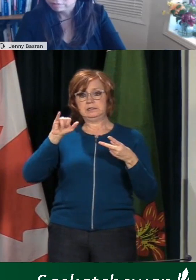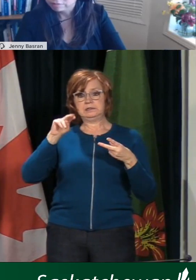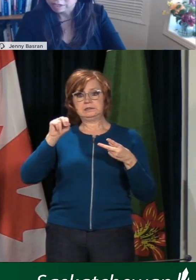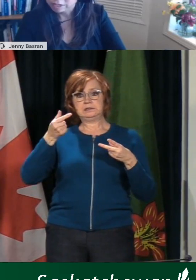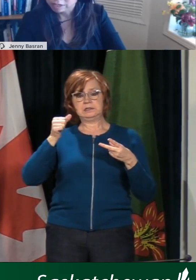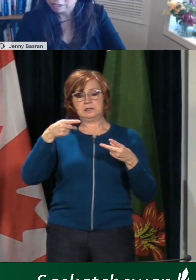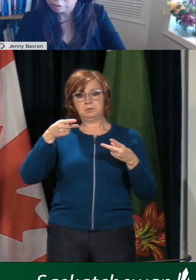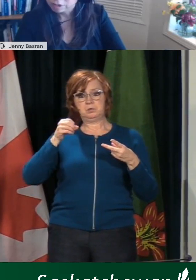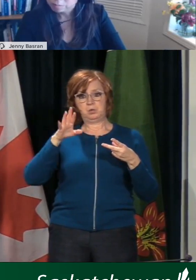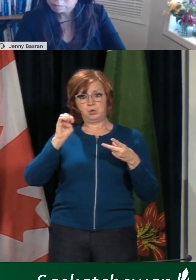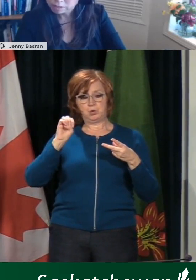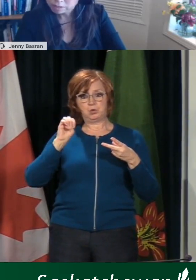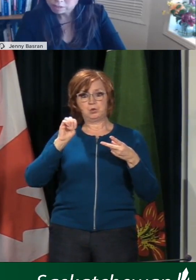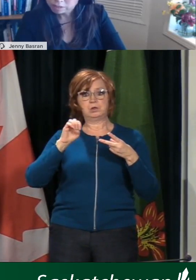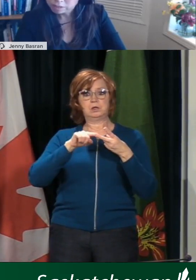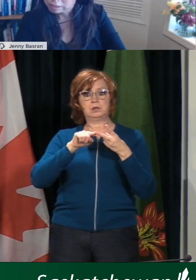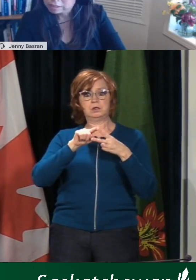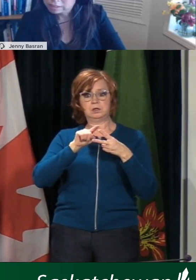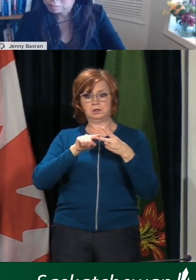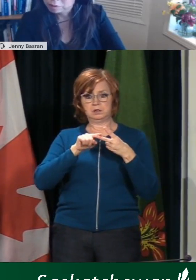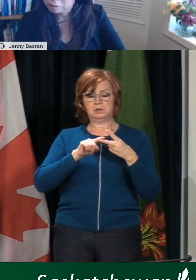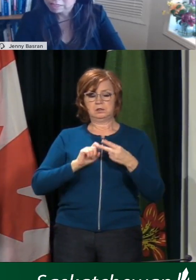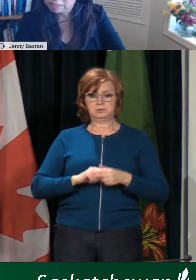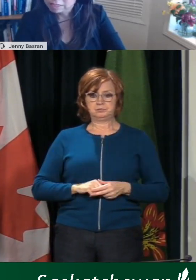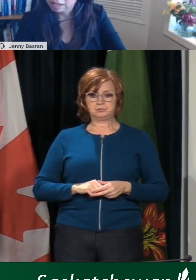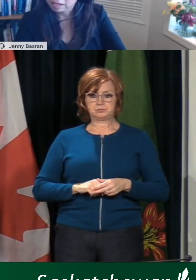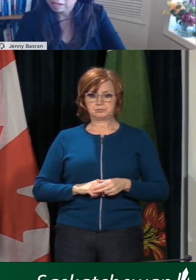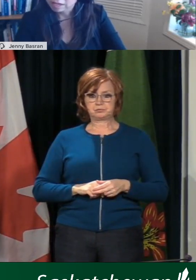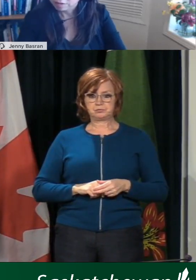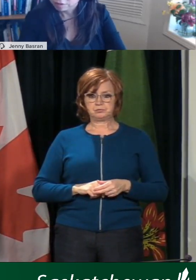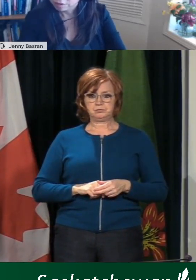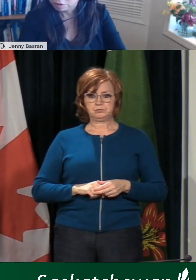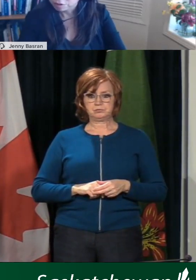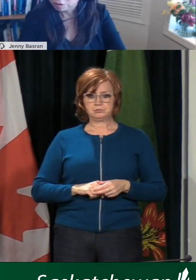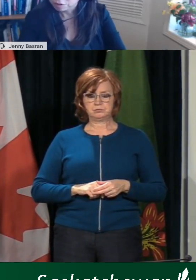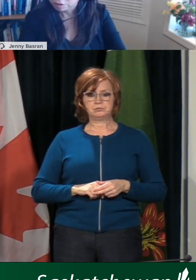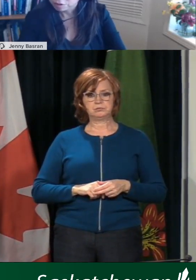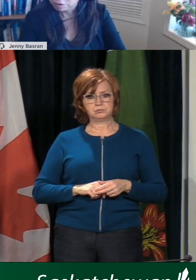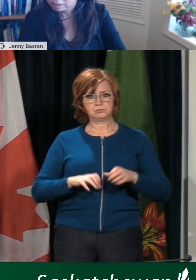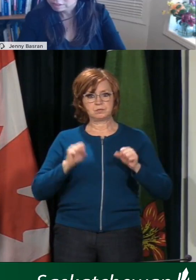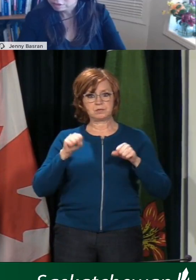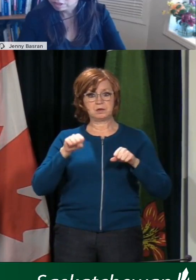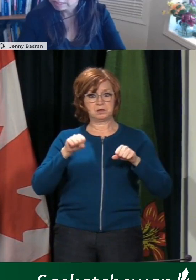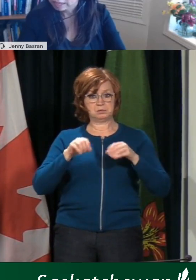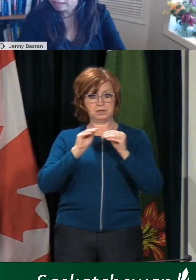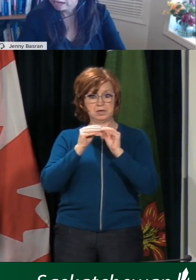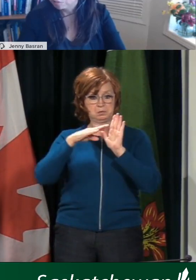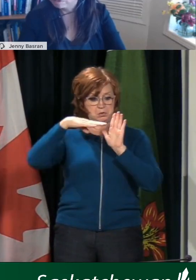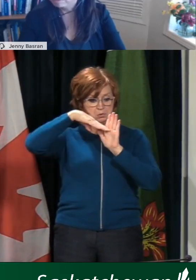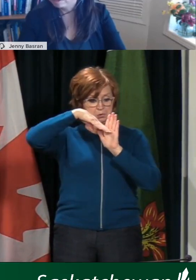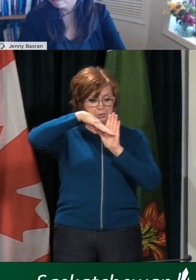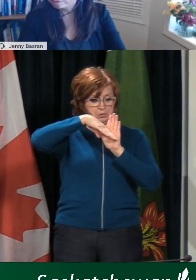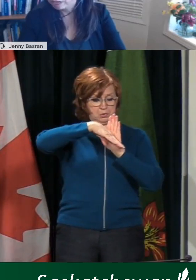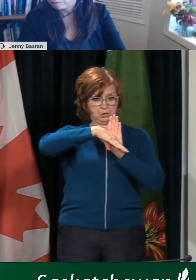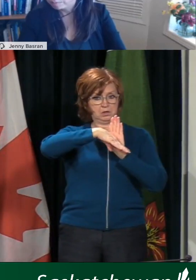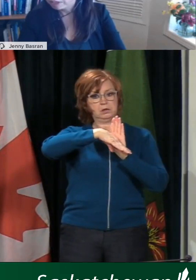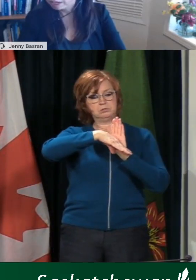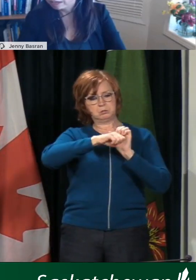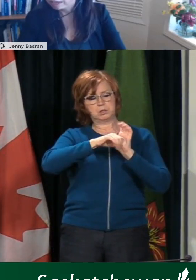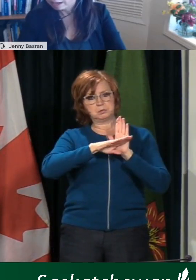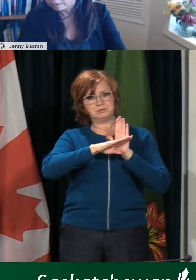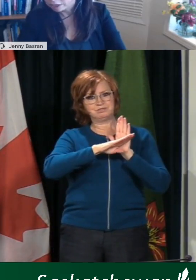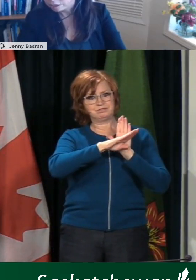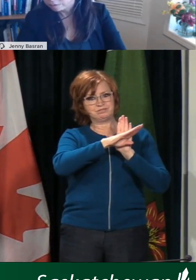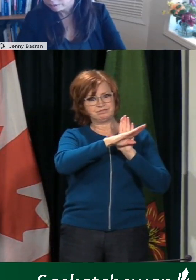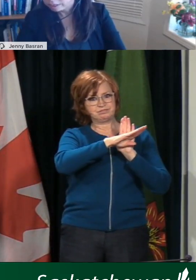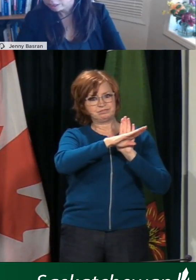reproductive number, but also showing in the Singapore example that even though you could come down, certain things can happen and the curve would come up again, and then